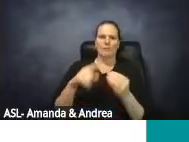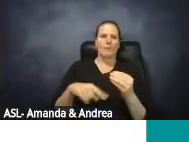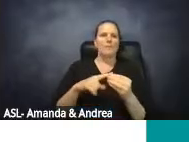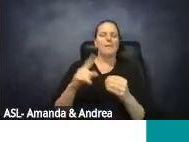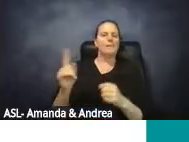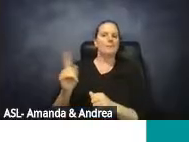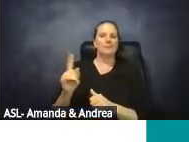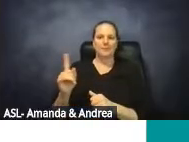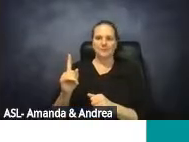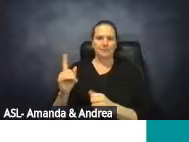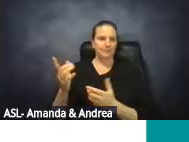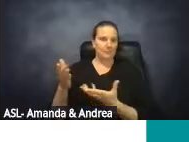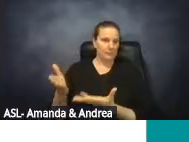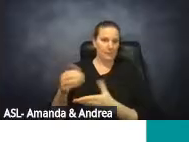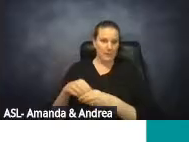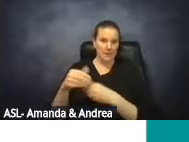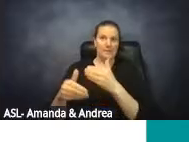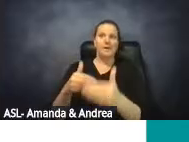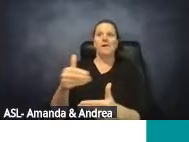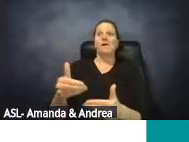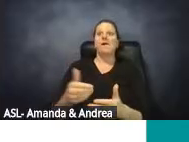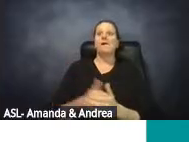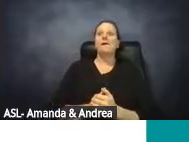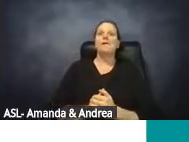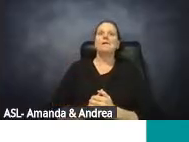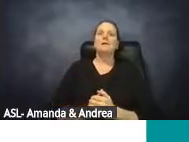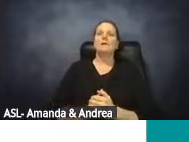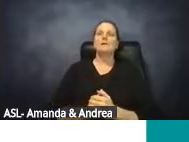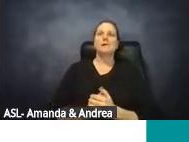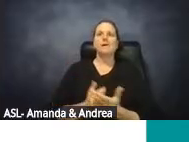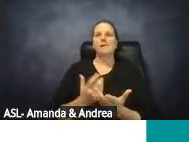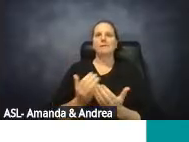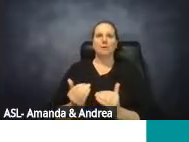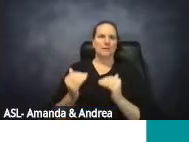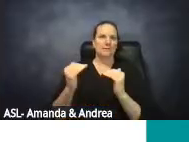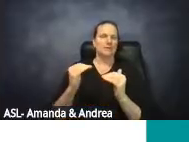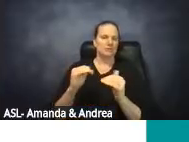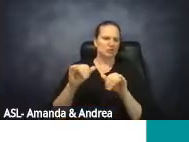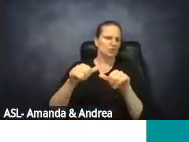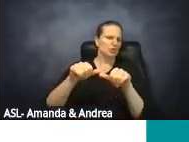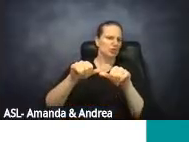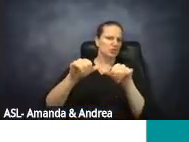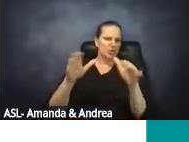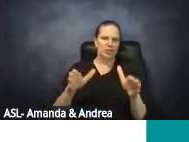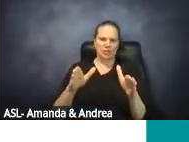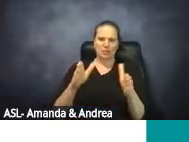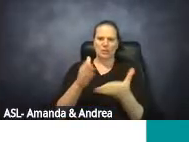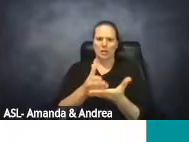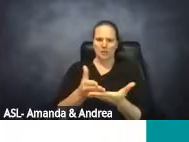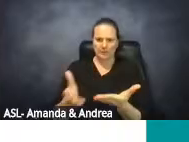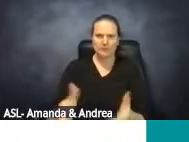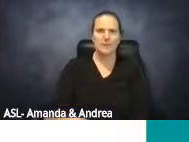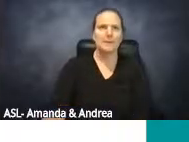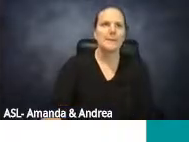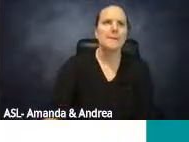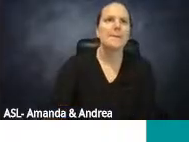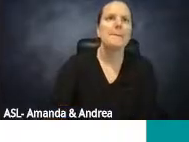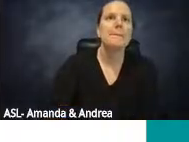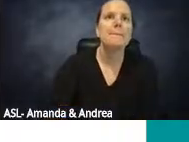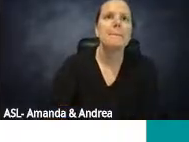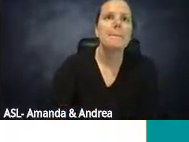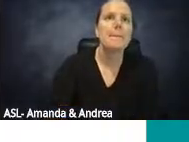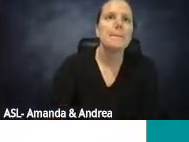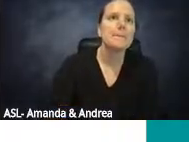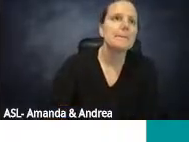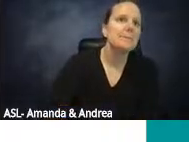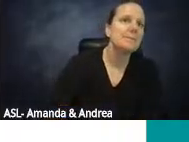where we're at in the process as for kind of advancing architectural elements. And by architectural